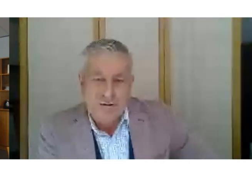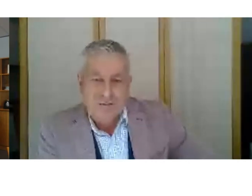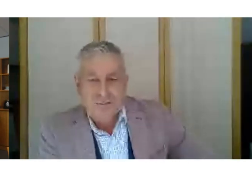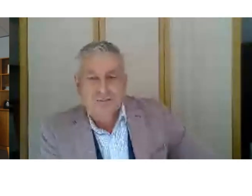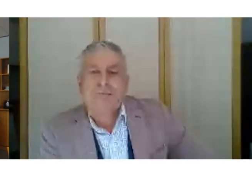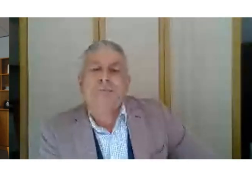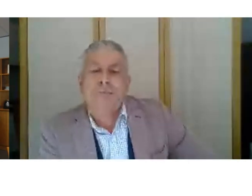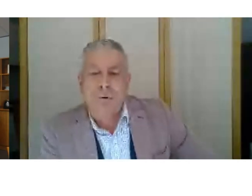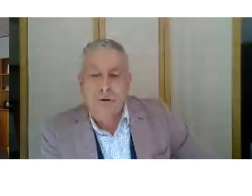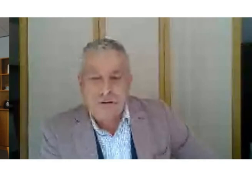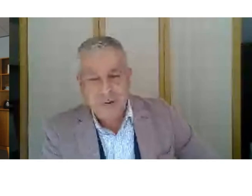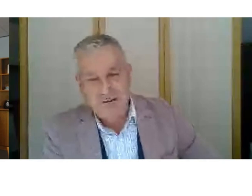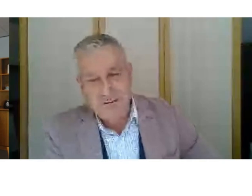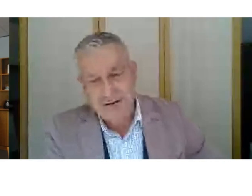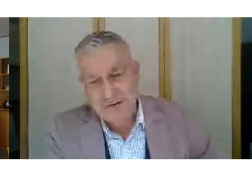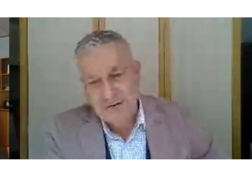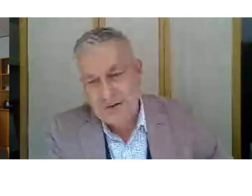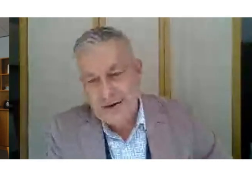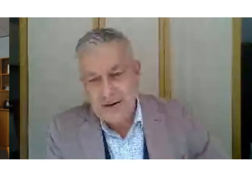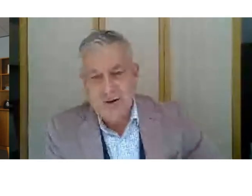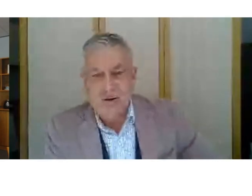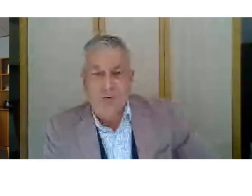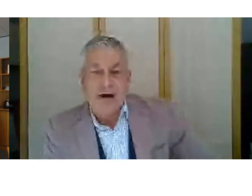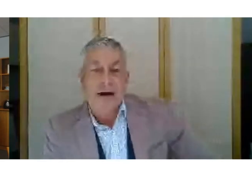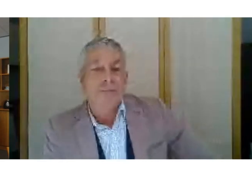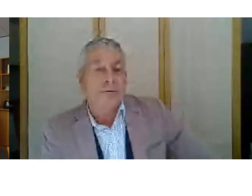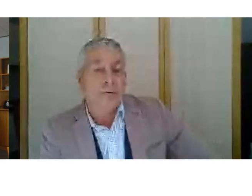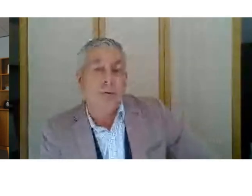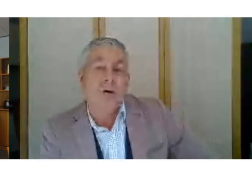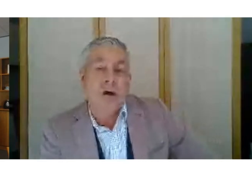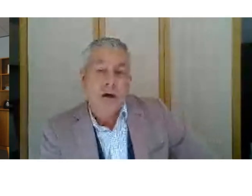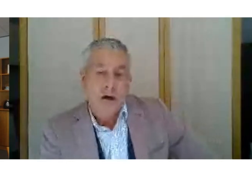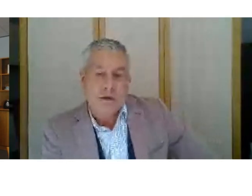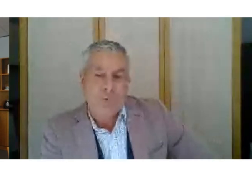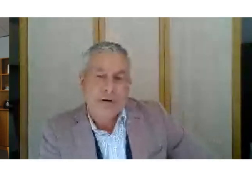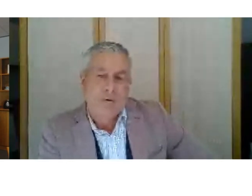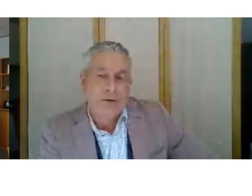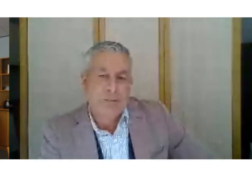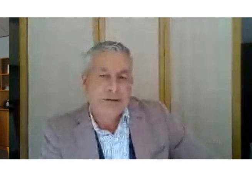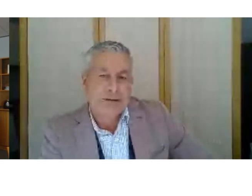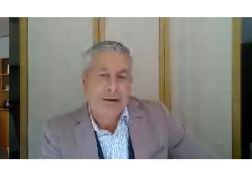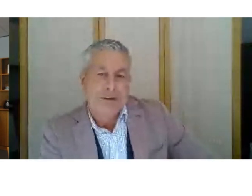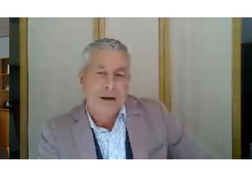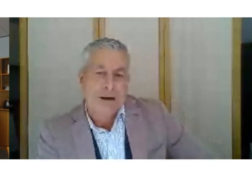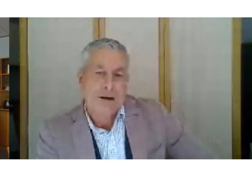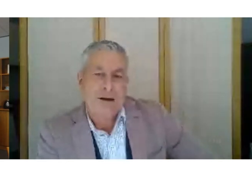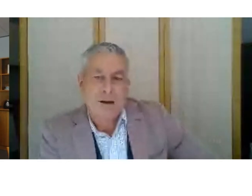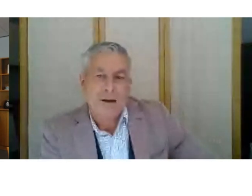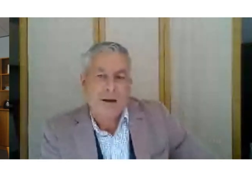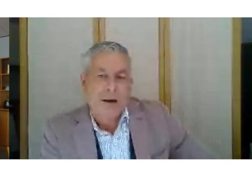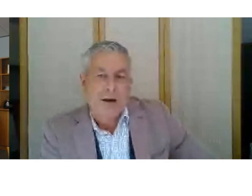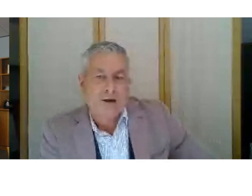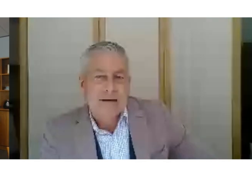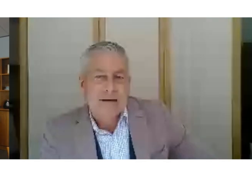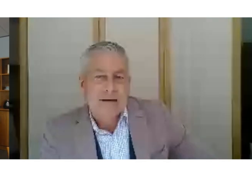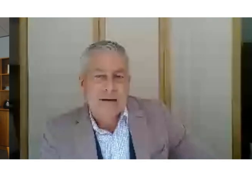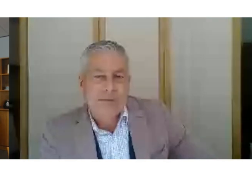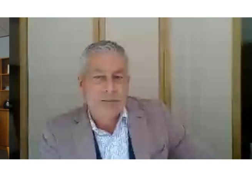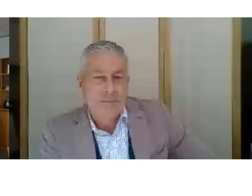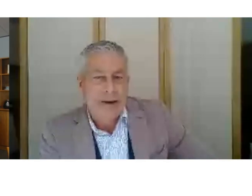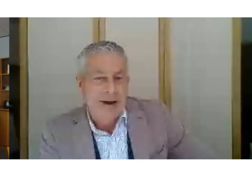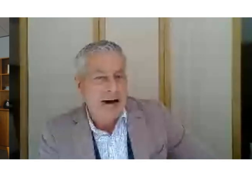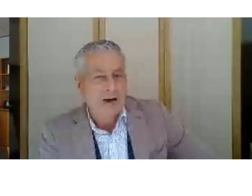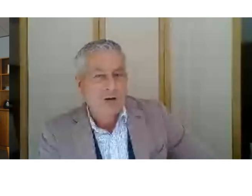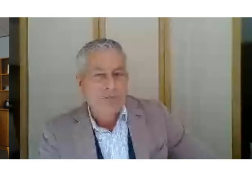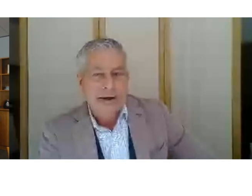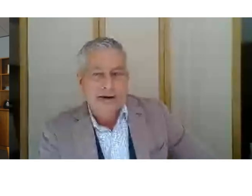from one quasi-paramilitary organisation perhaps to what is seen by some people as another. Can you tell us a little